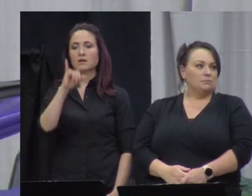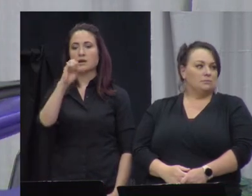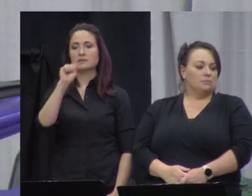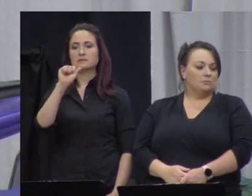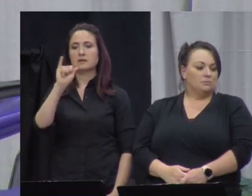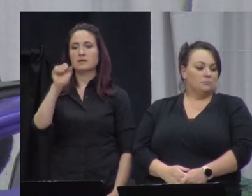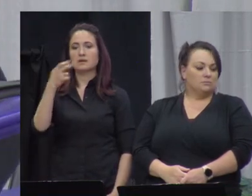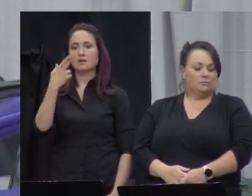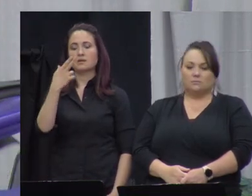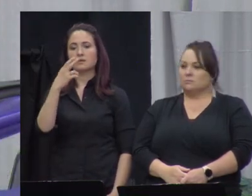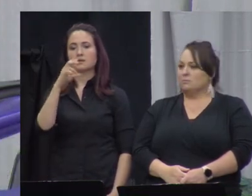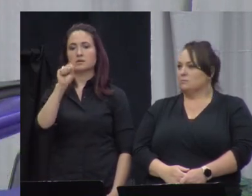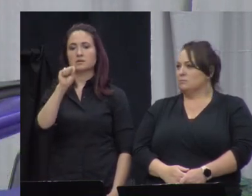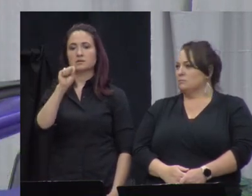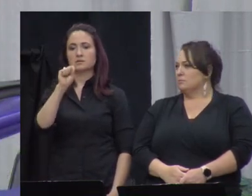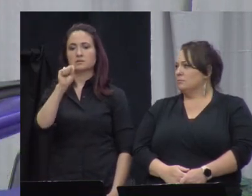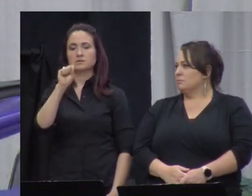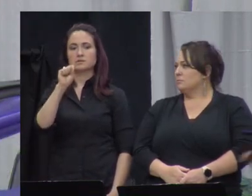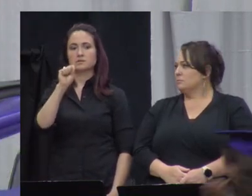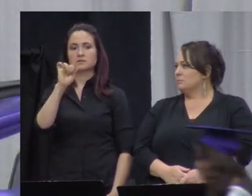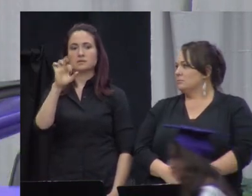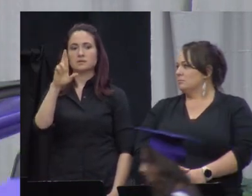Isaiah Senior.